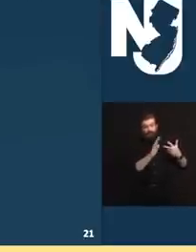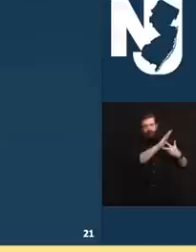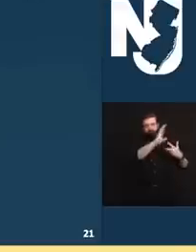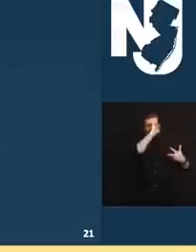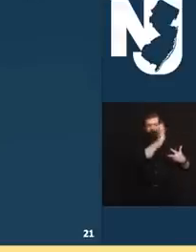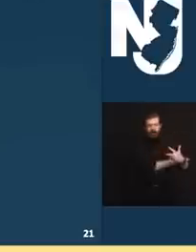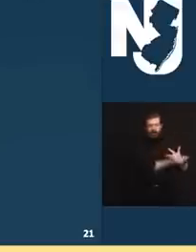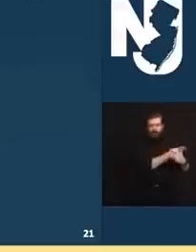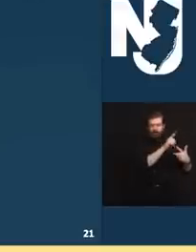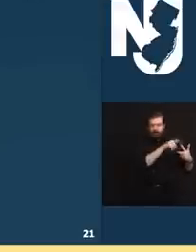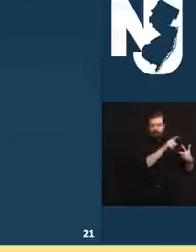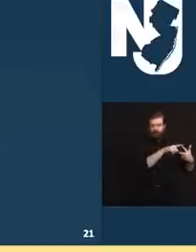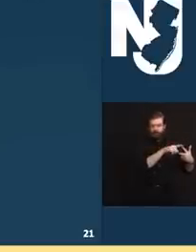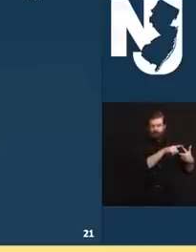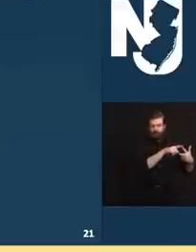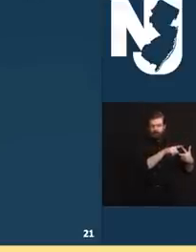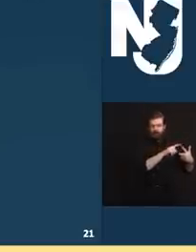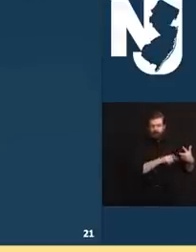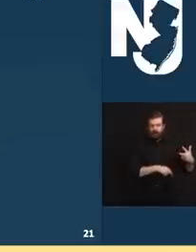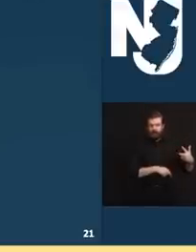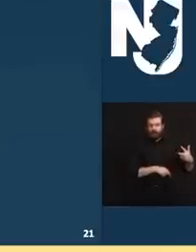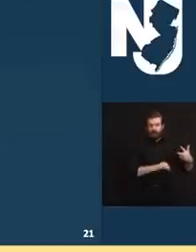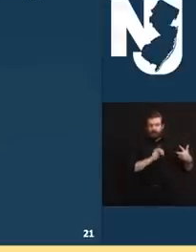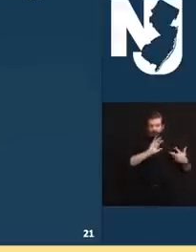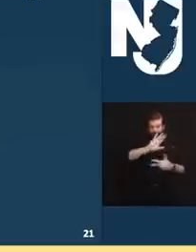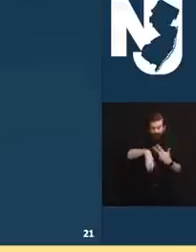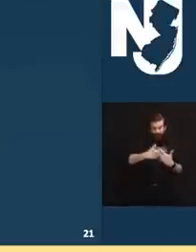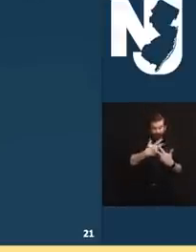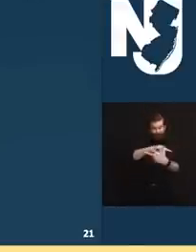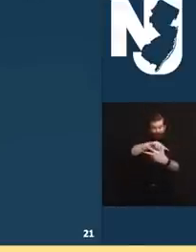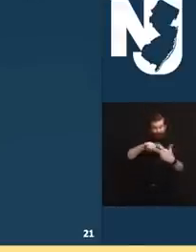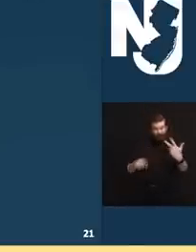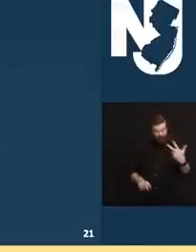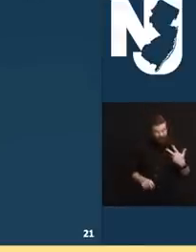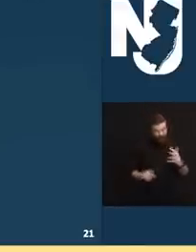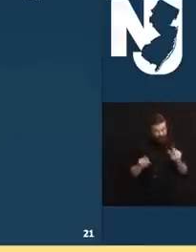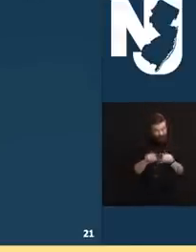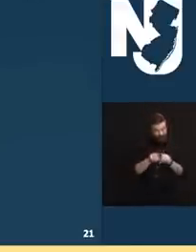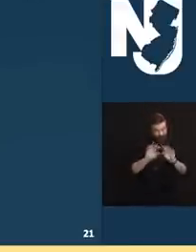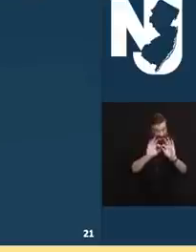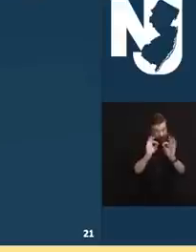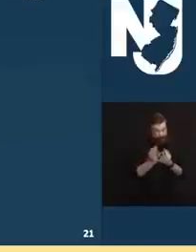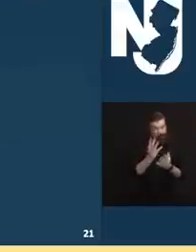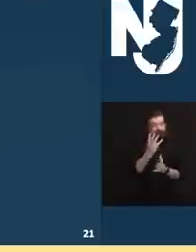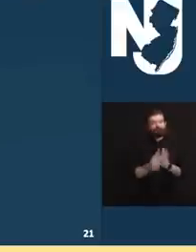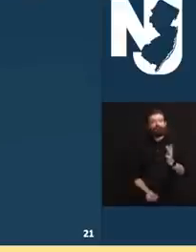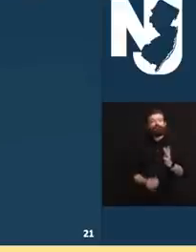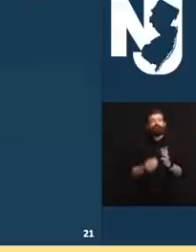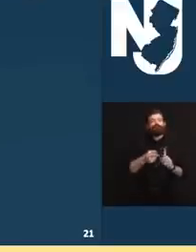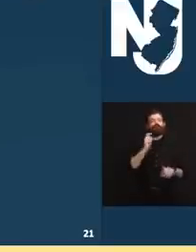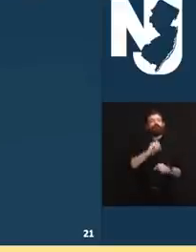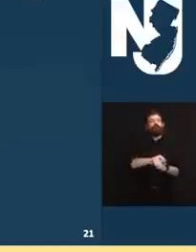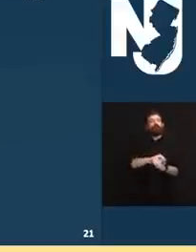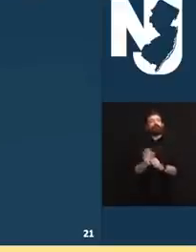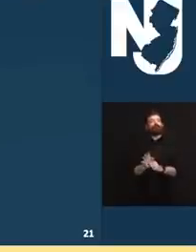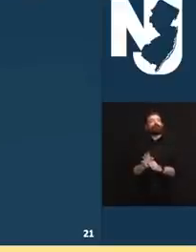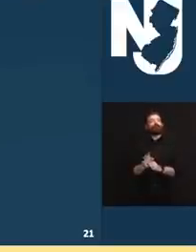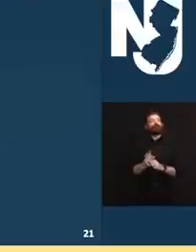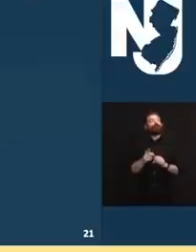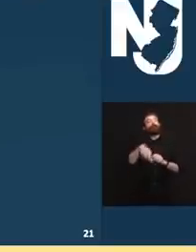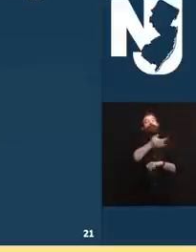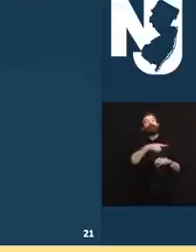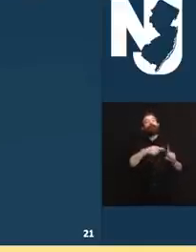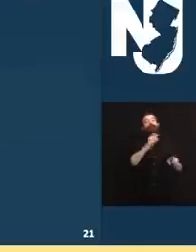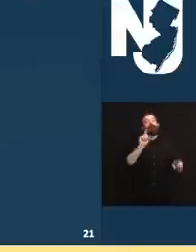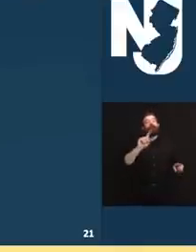were Guyanese, proud Guyanese immigrants who came to the United States more than 40 years ago. Ahmad and Jerry